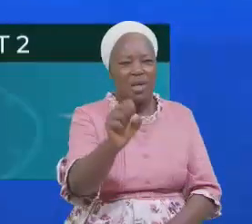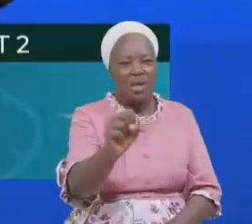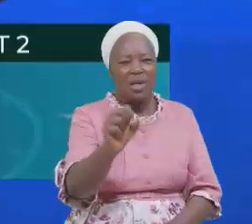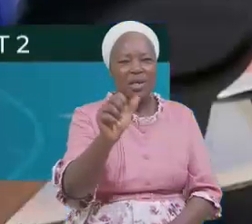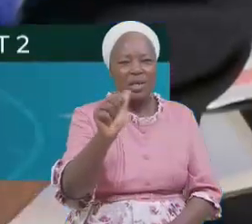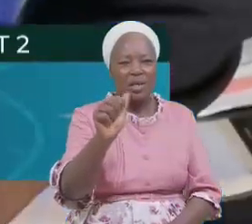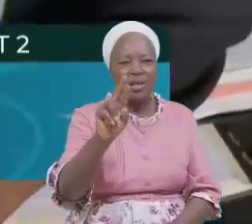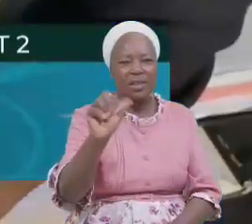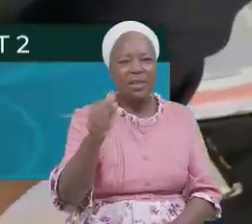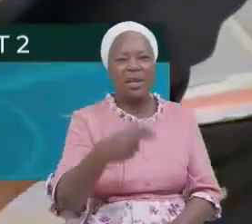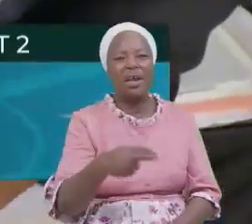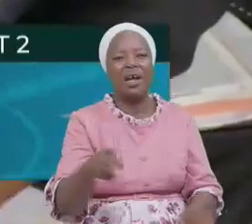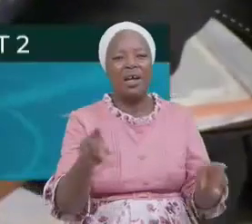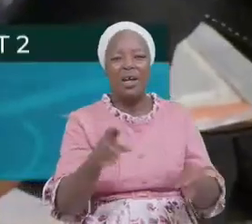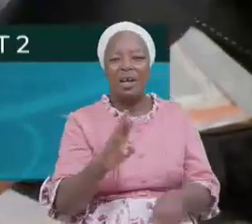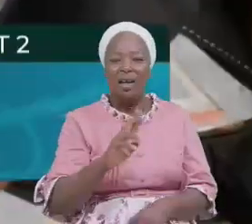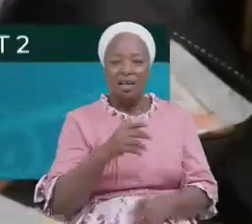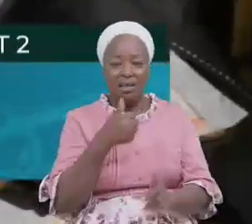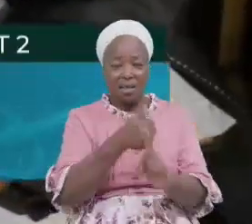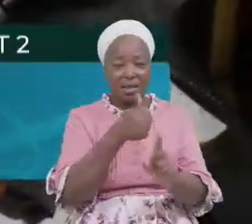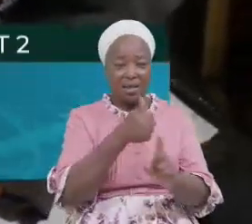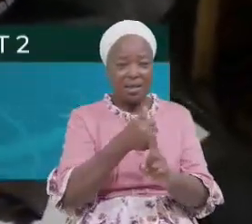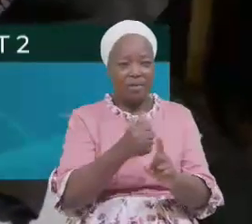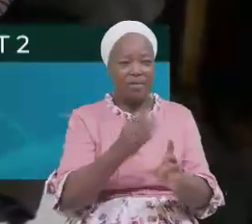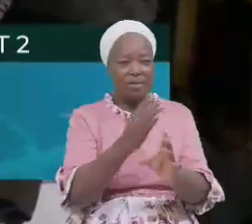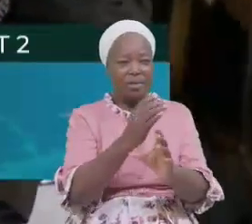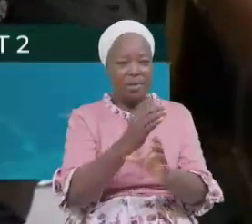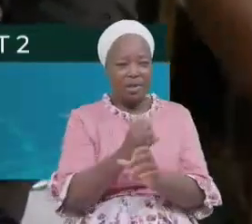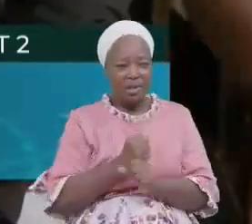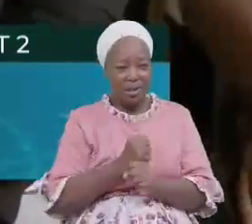received strength to conceive seed.